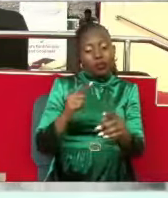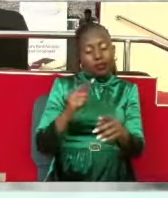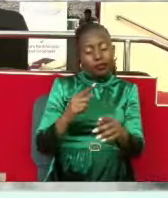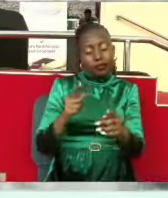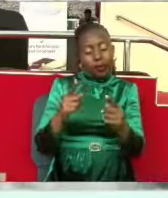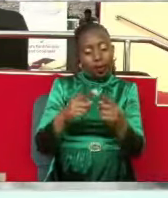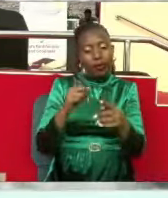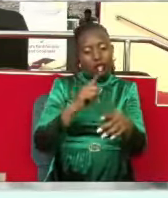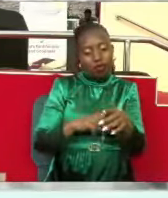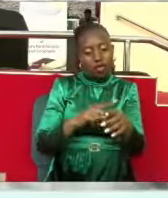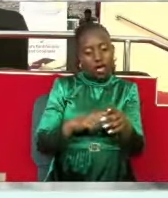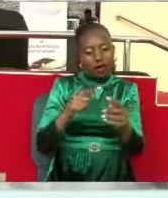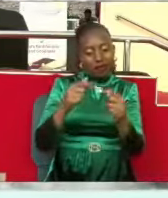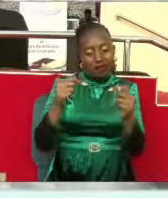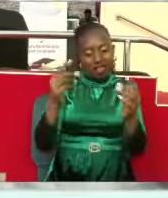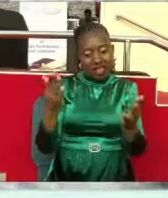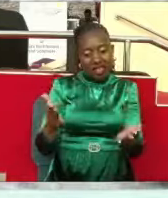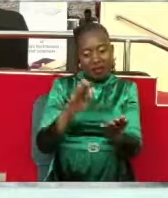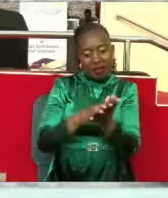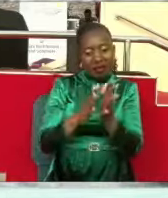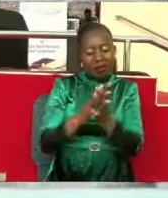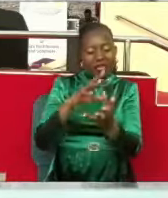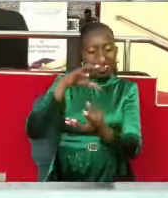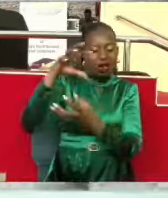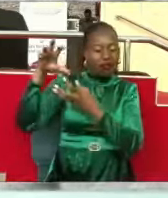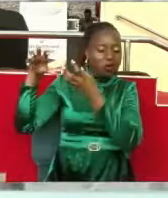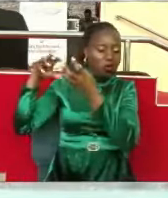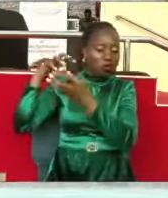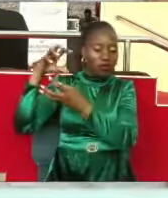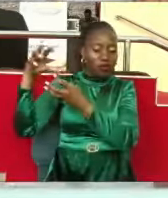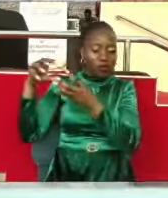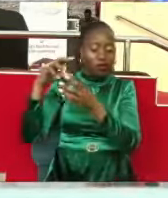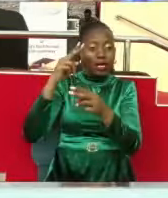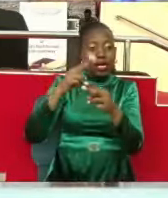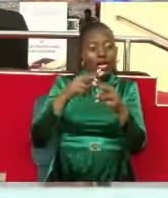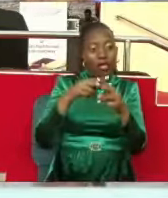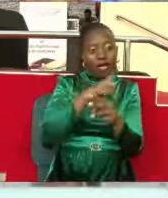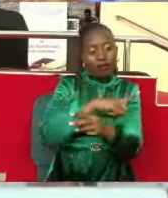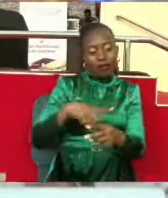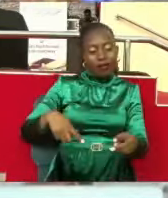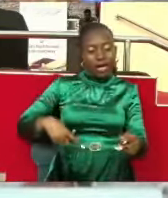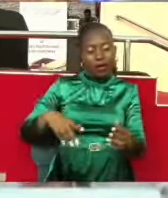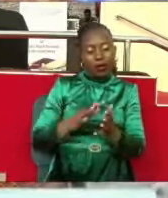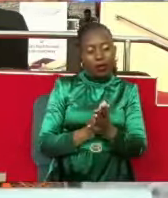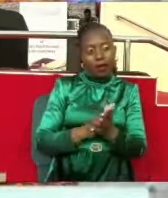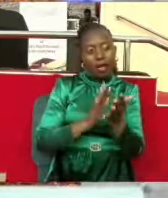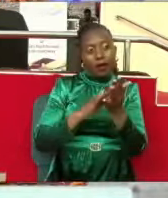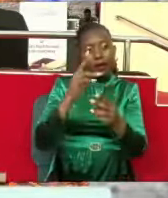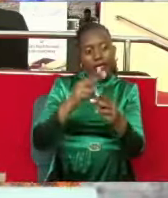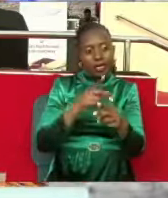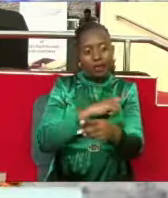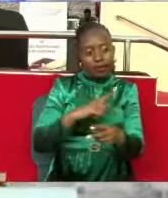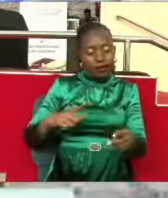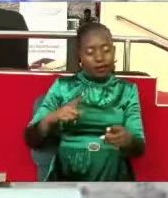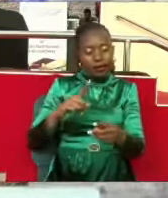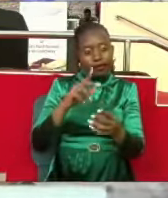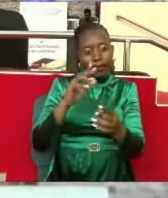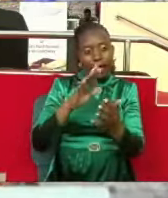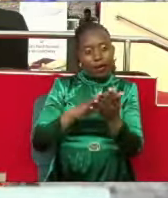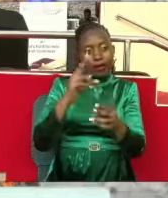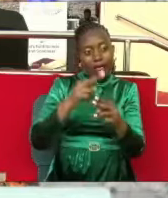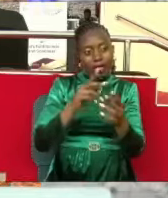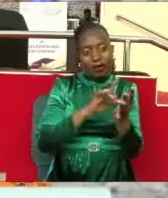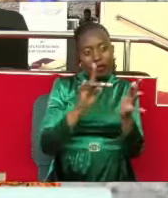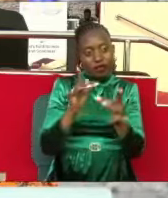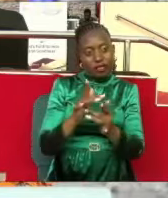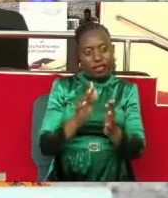a confusion. Hata adui aweze kuchanganyikiwa. In the name of the Lord. Kwa jina la Bwana. Praise the name of Jesus. Amen. That's what I'd call